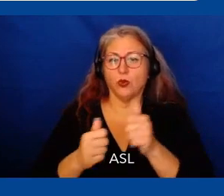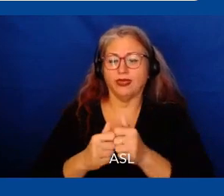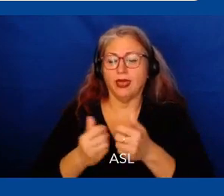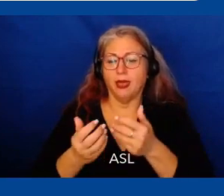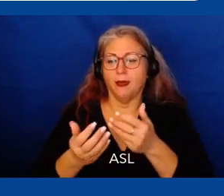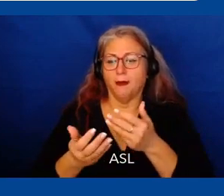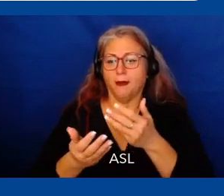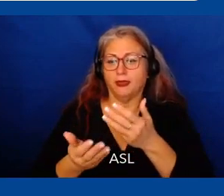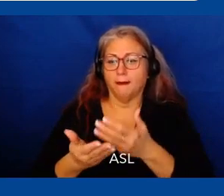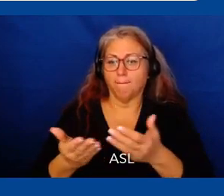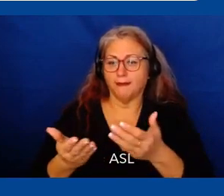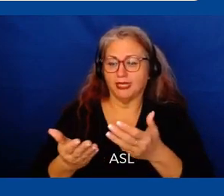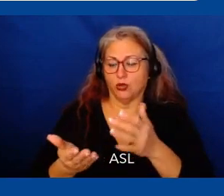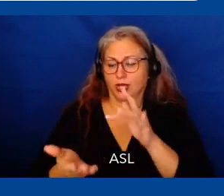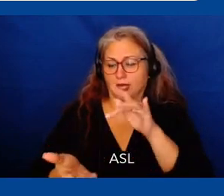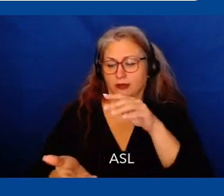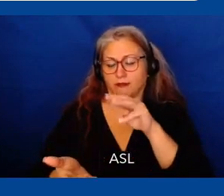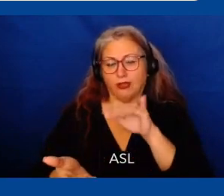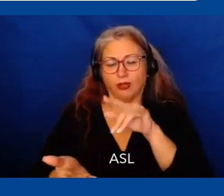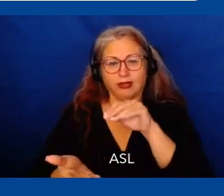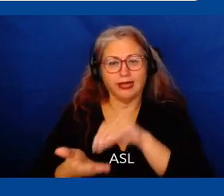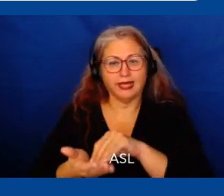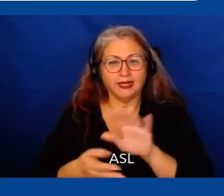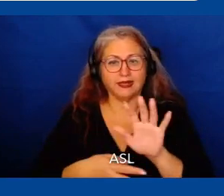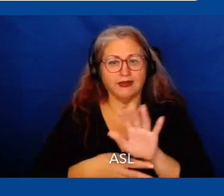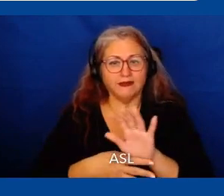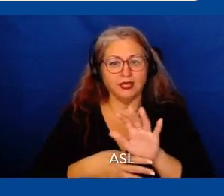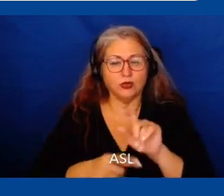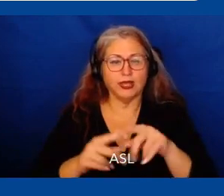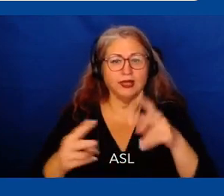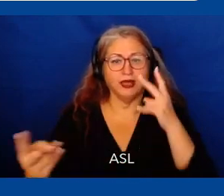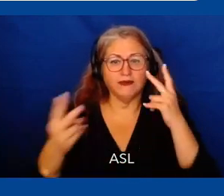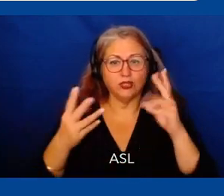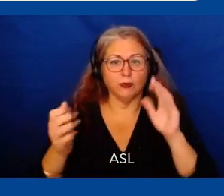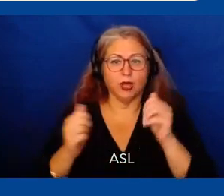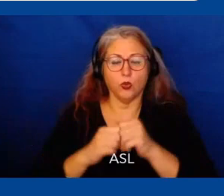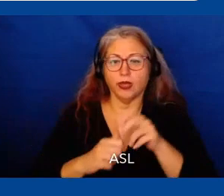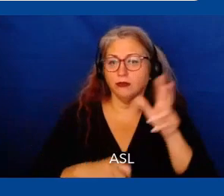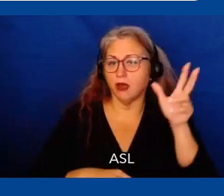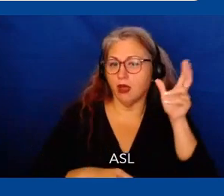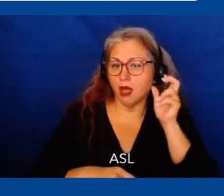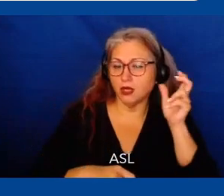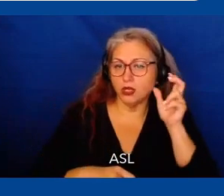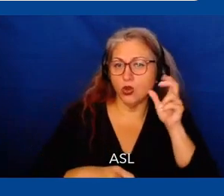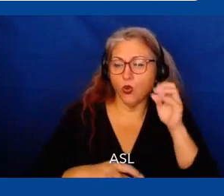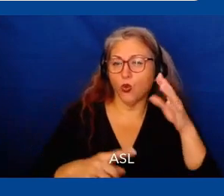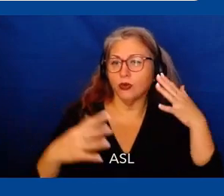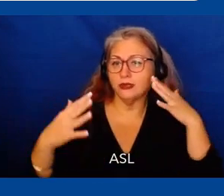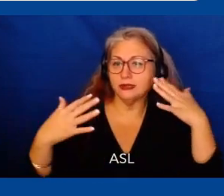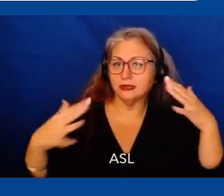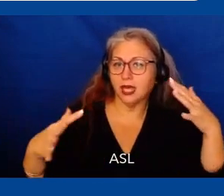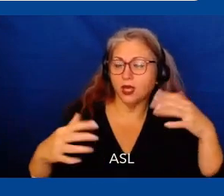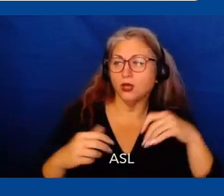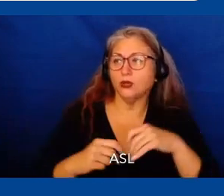of the medium, in a sense that the visual versus audio or sound,